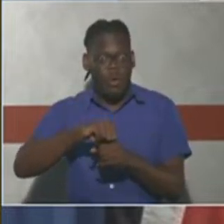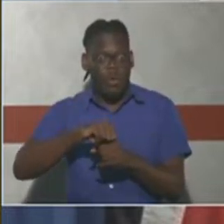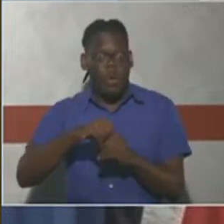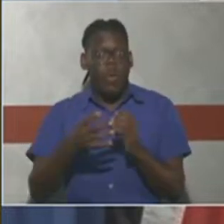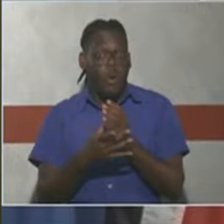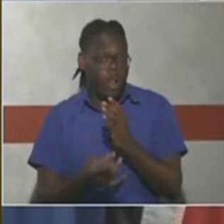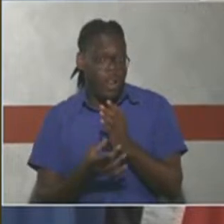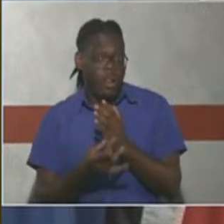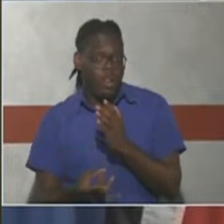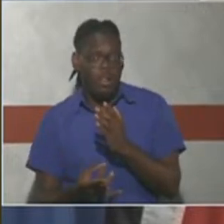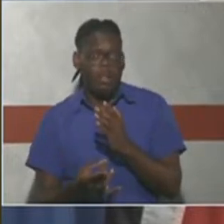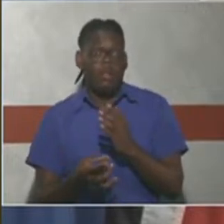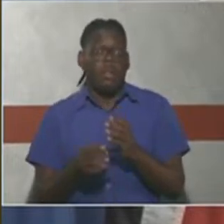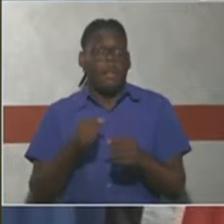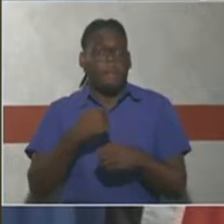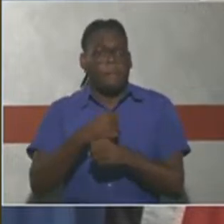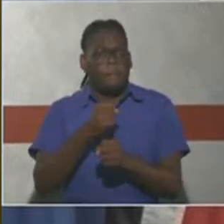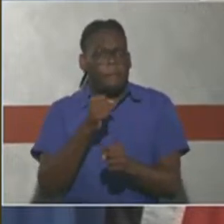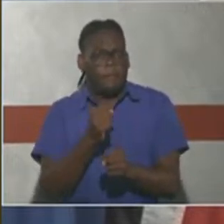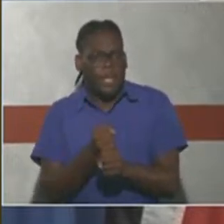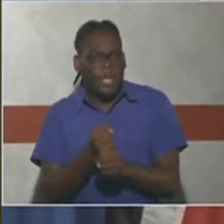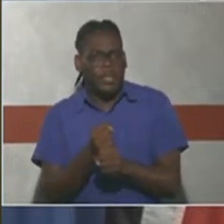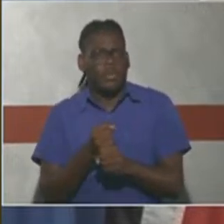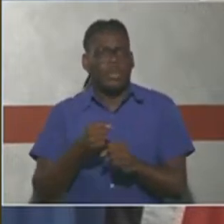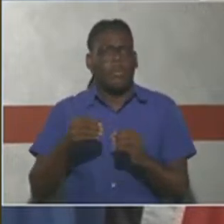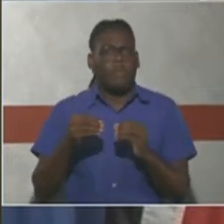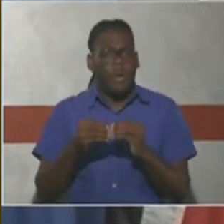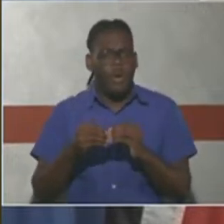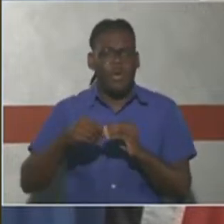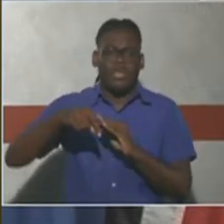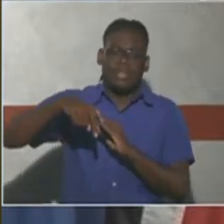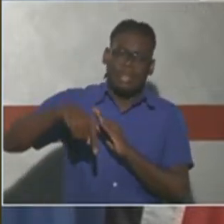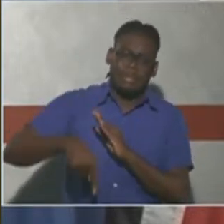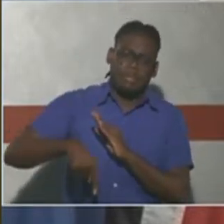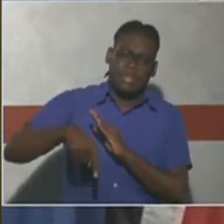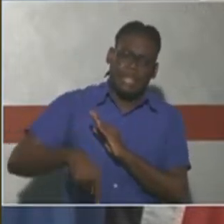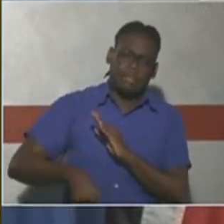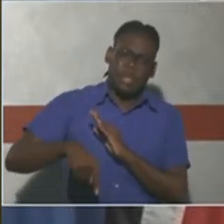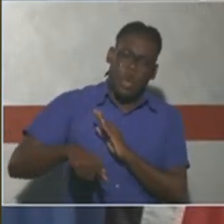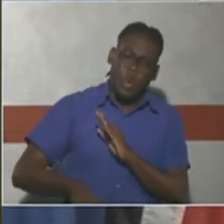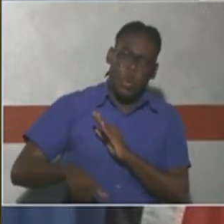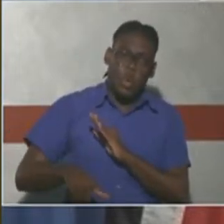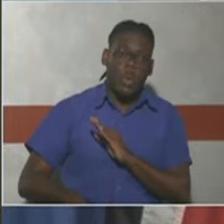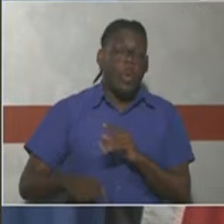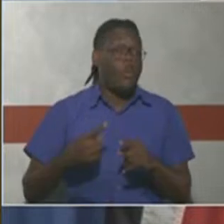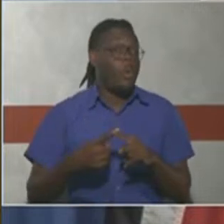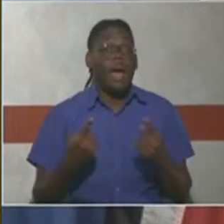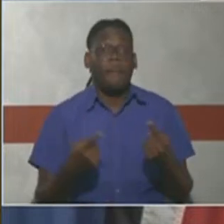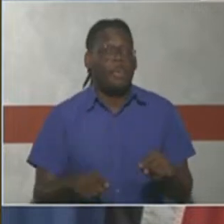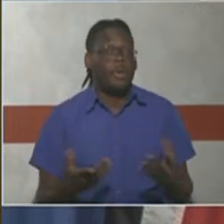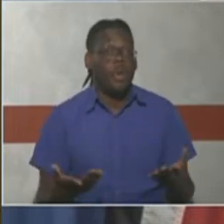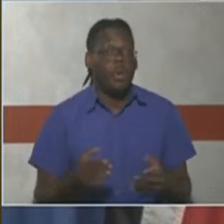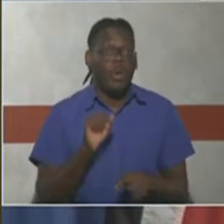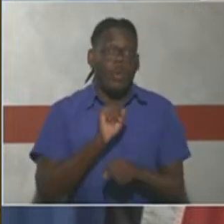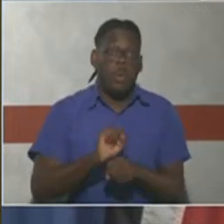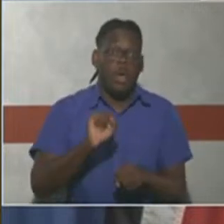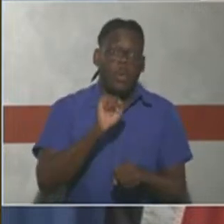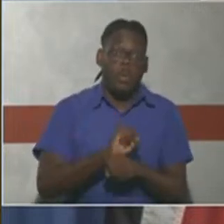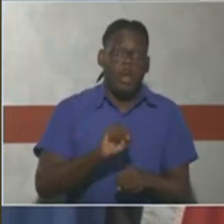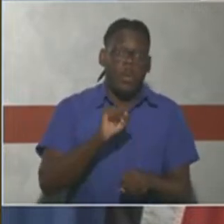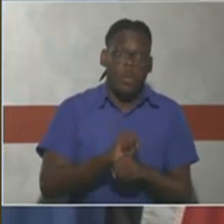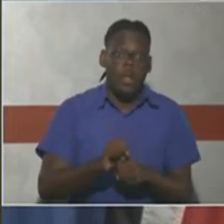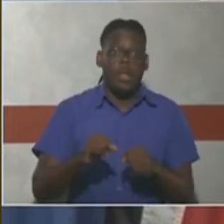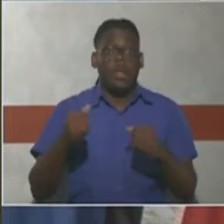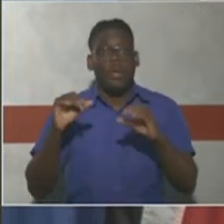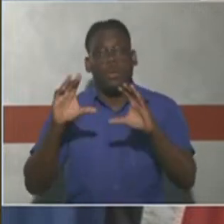day to now, 56,000 barrels a day. Just ask yourself, if we weren't in the gas business, what